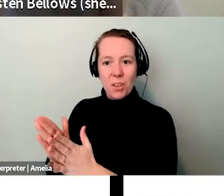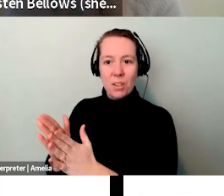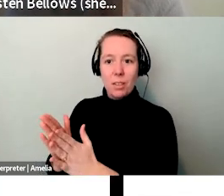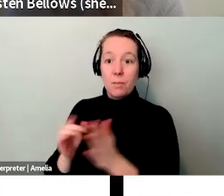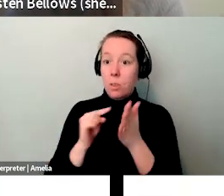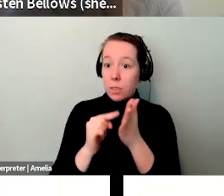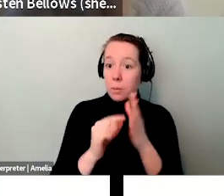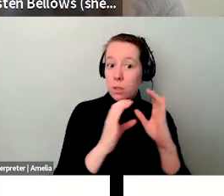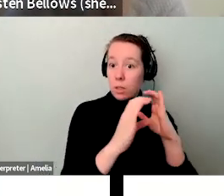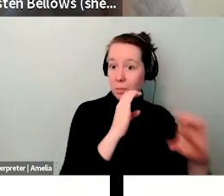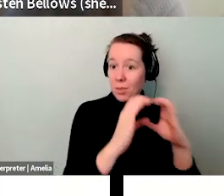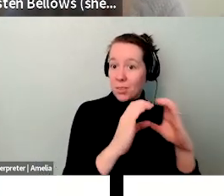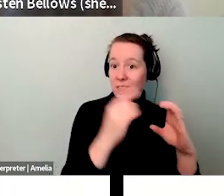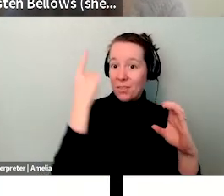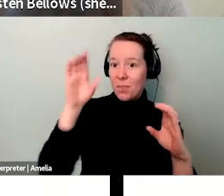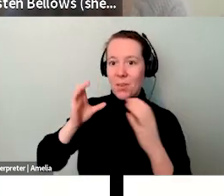direct customer service